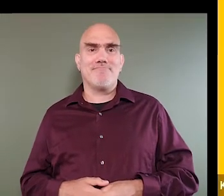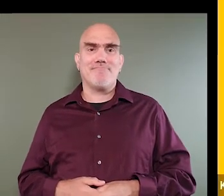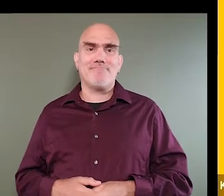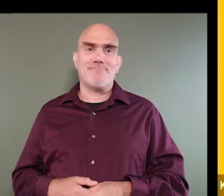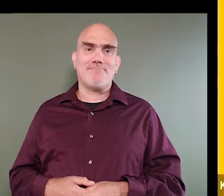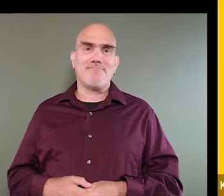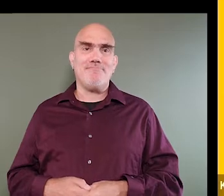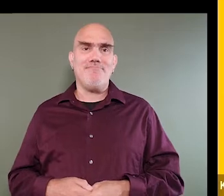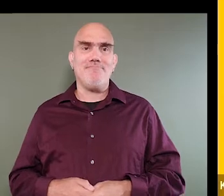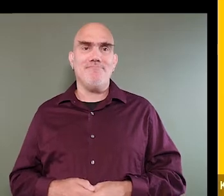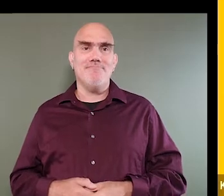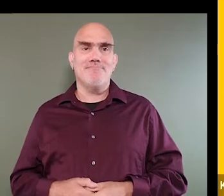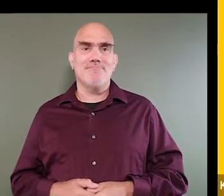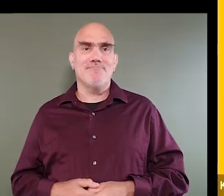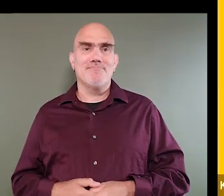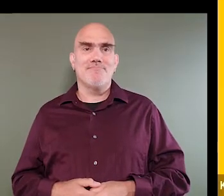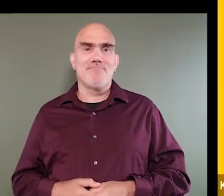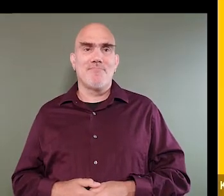Fix.